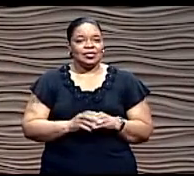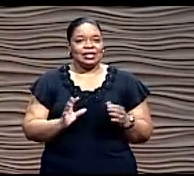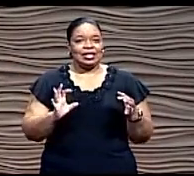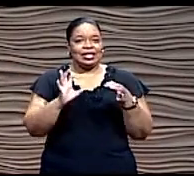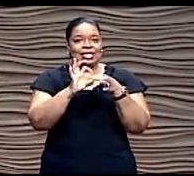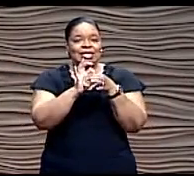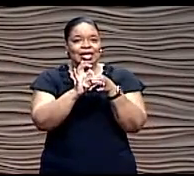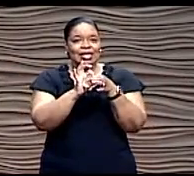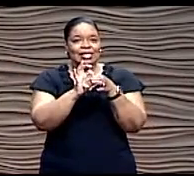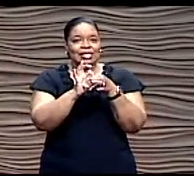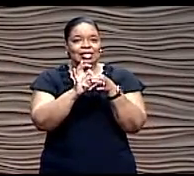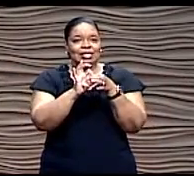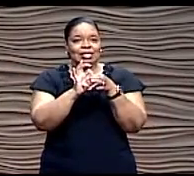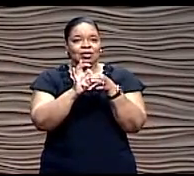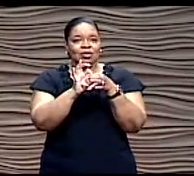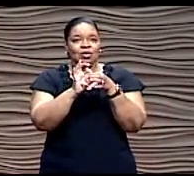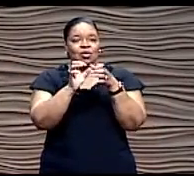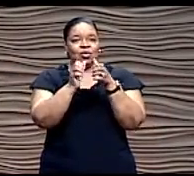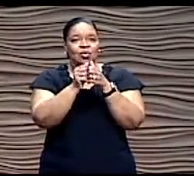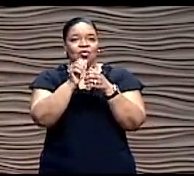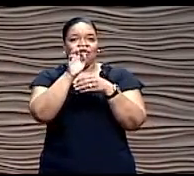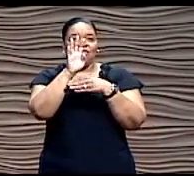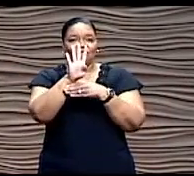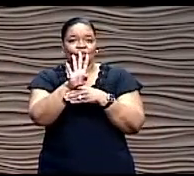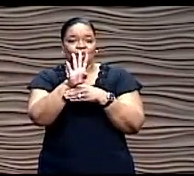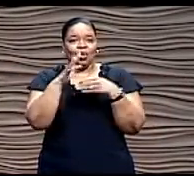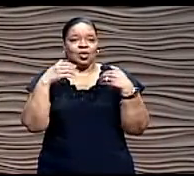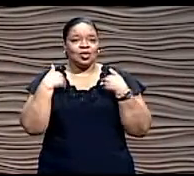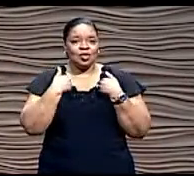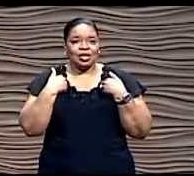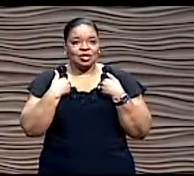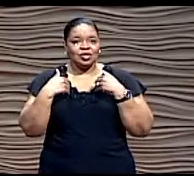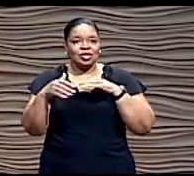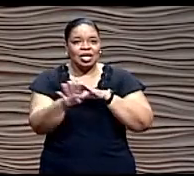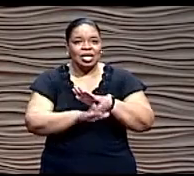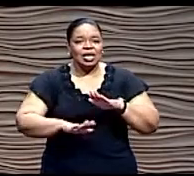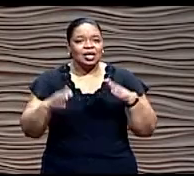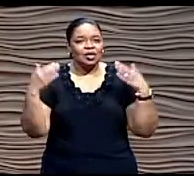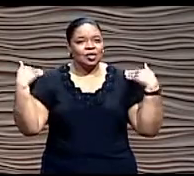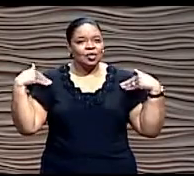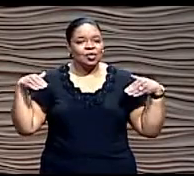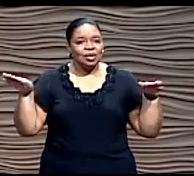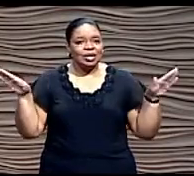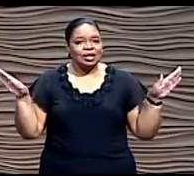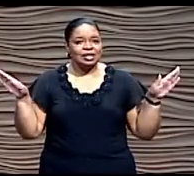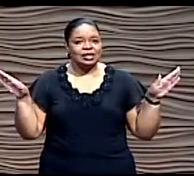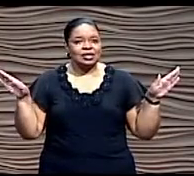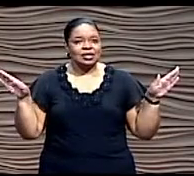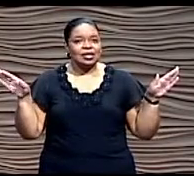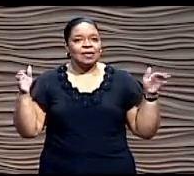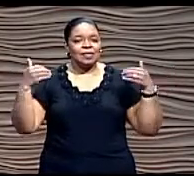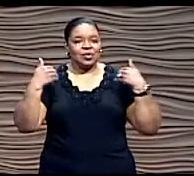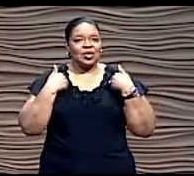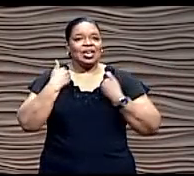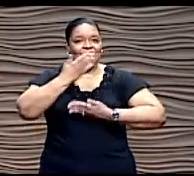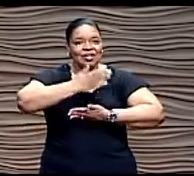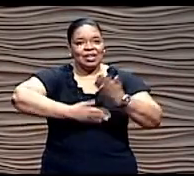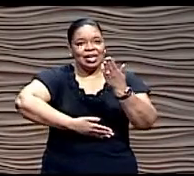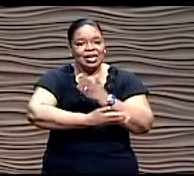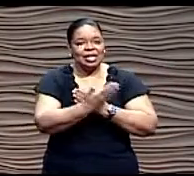connected to four creatures. Beneath the wings are